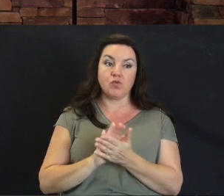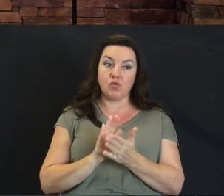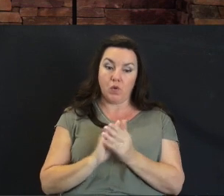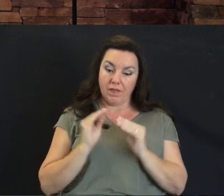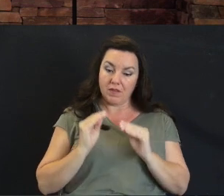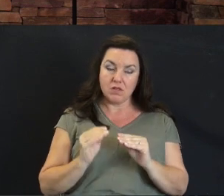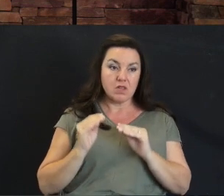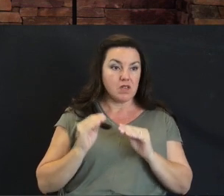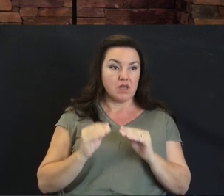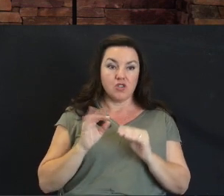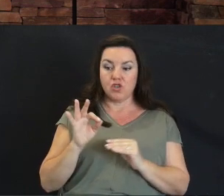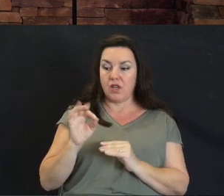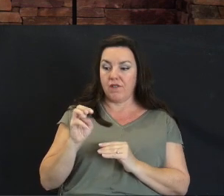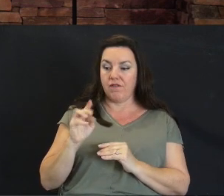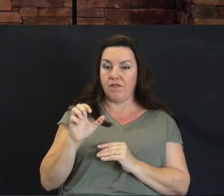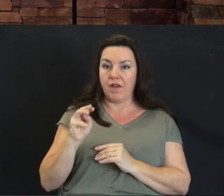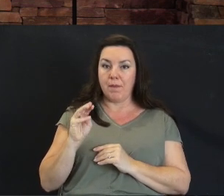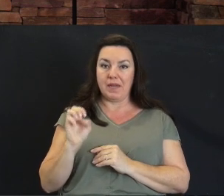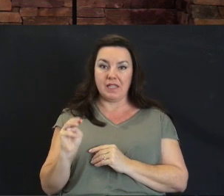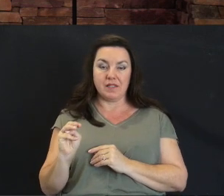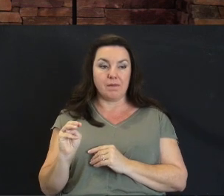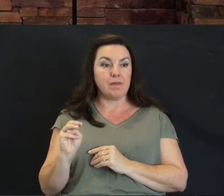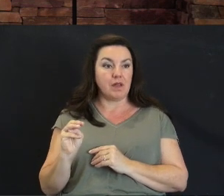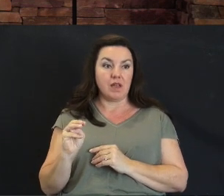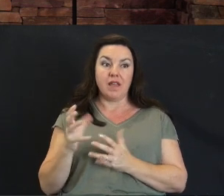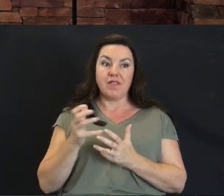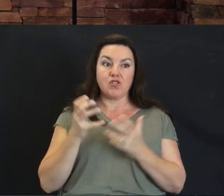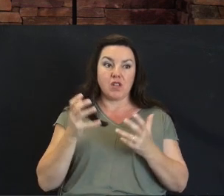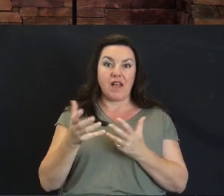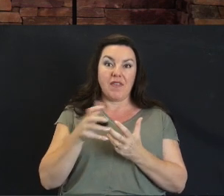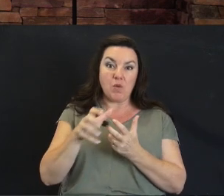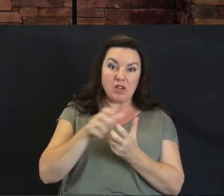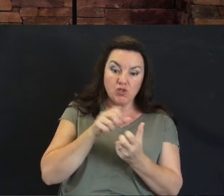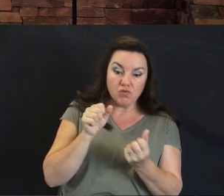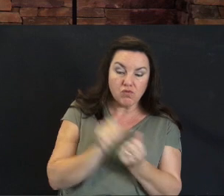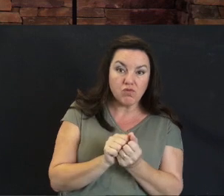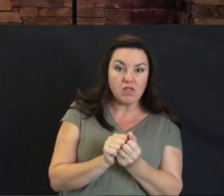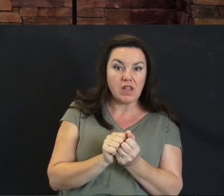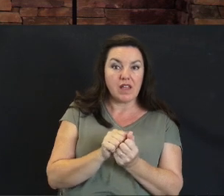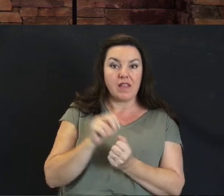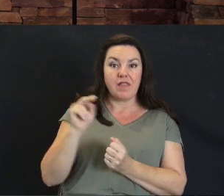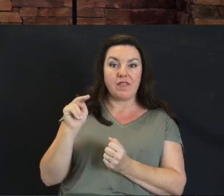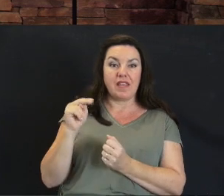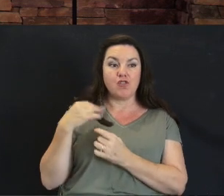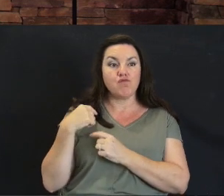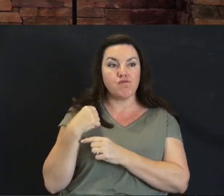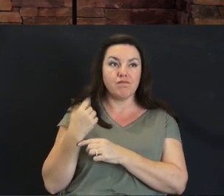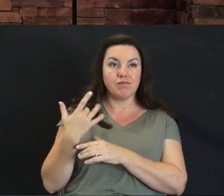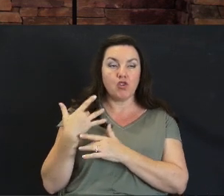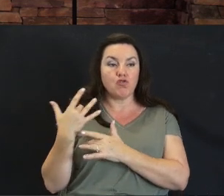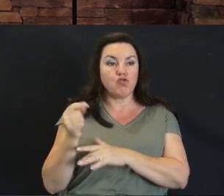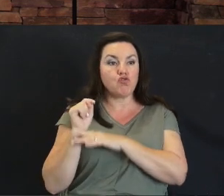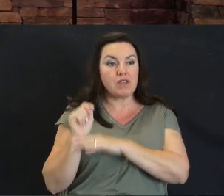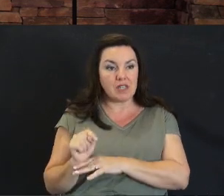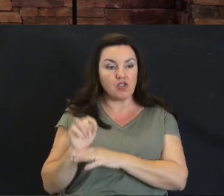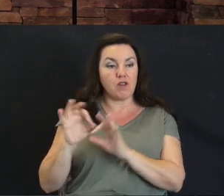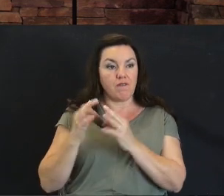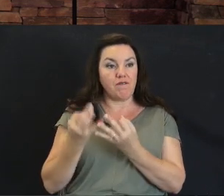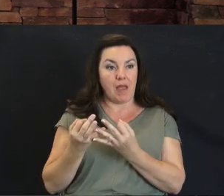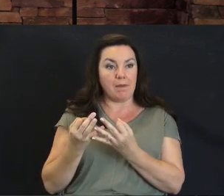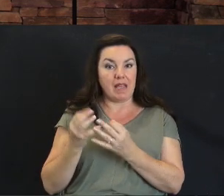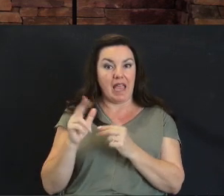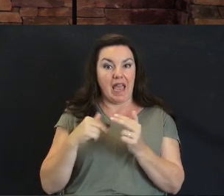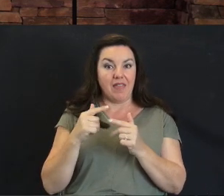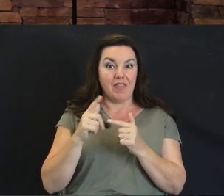there is a ton of curriculum That is seeking to deconstruct What we call the traditional nuclear family And replace it Construct